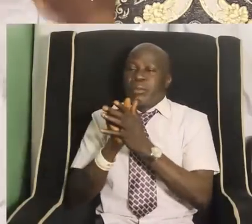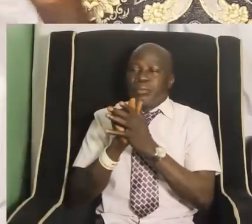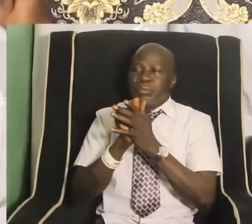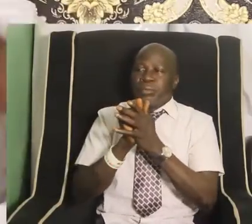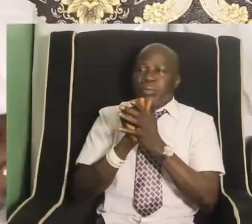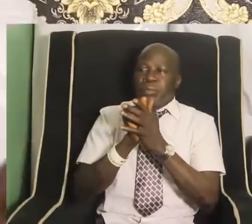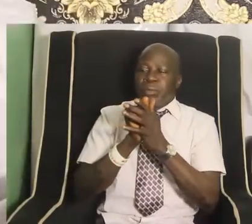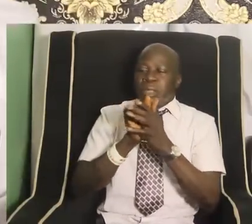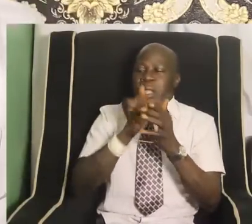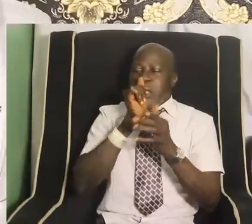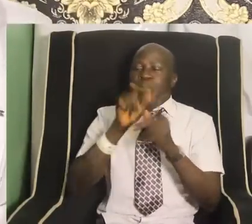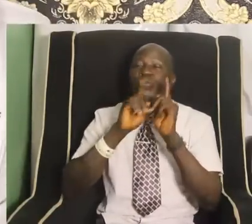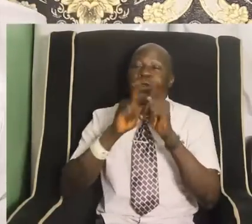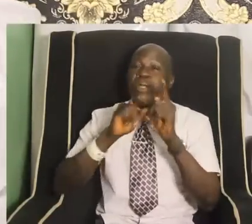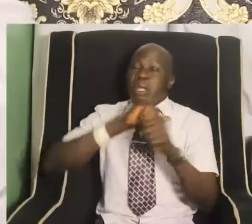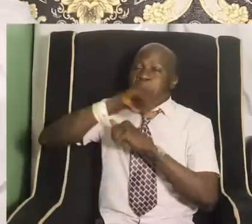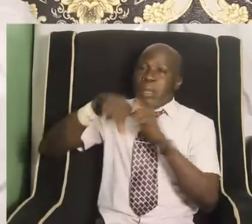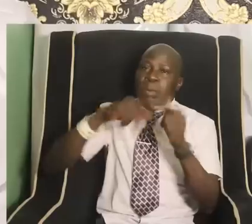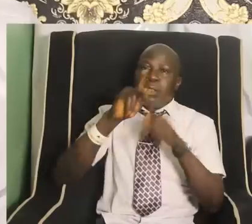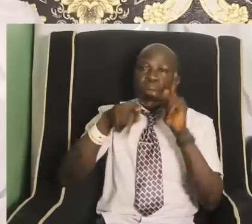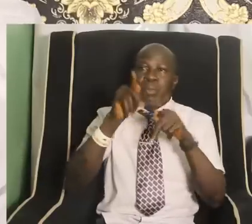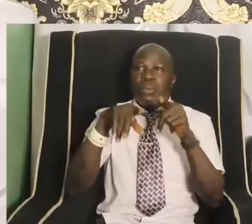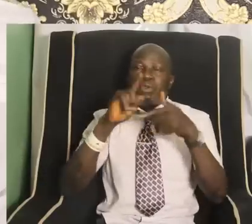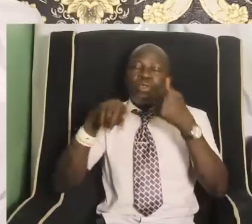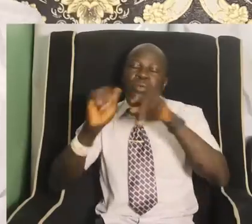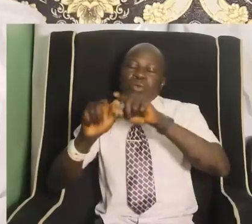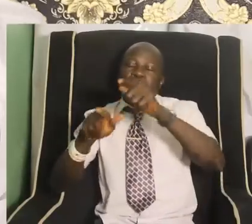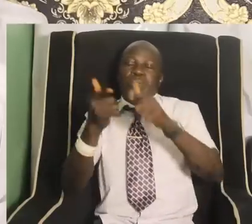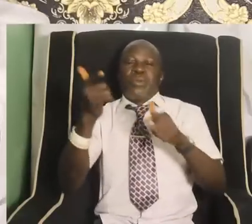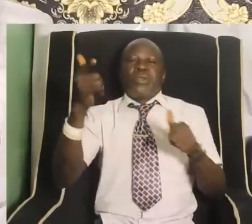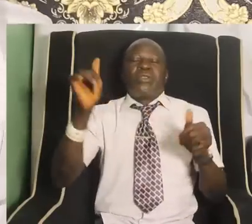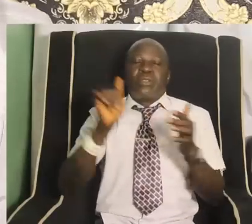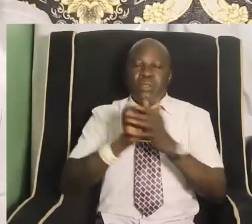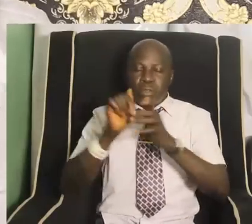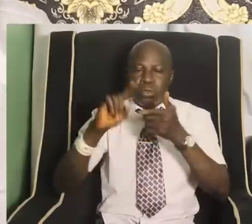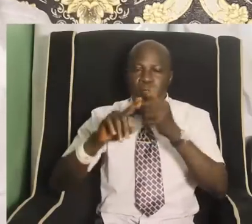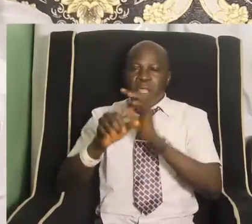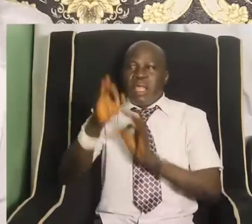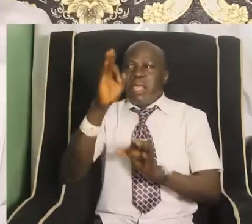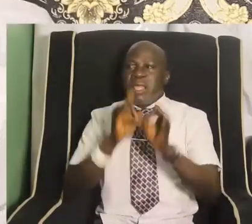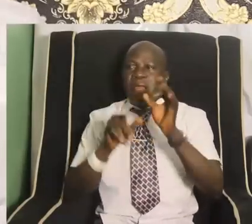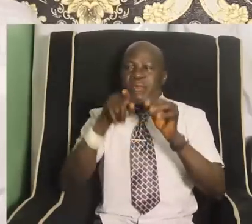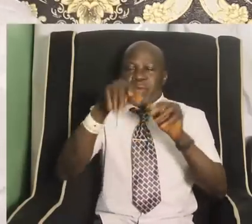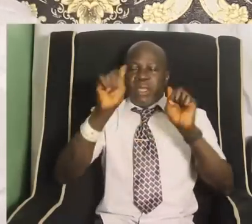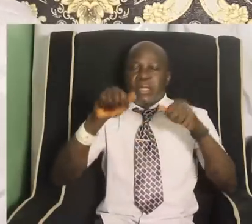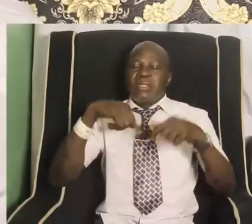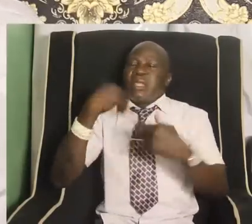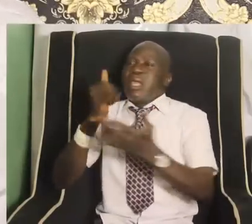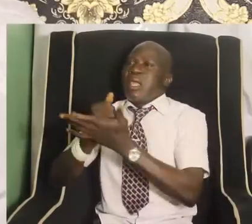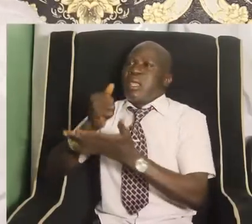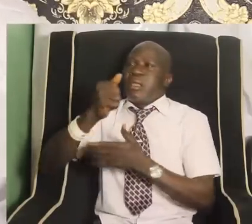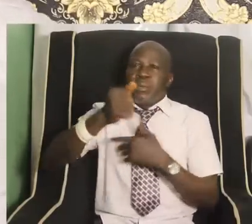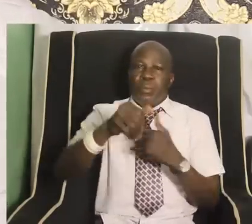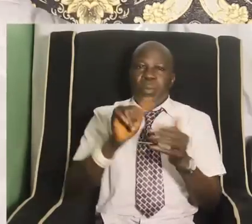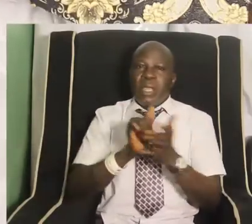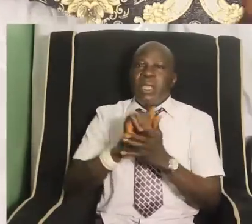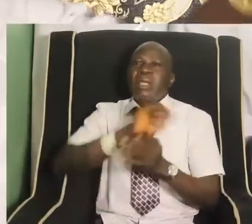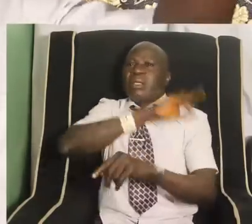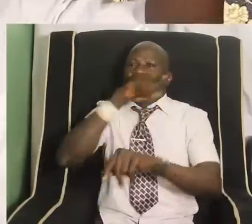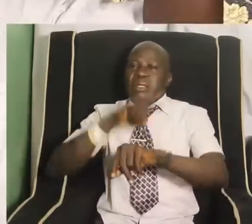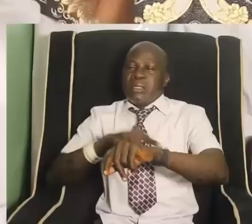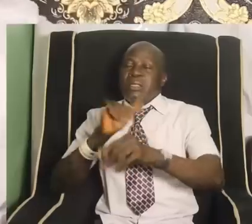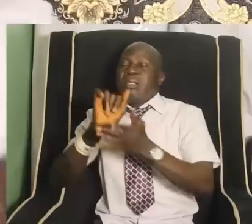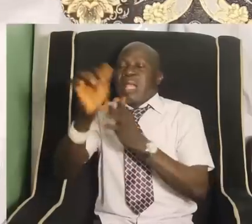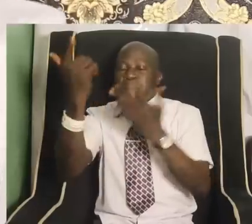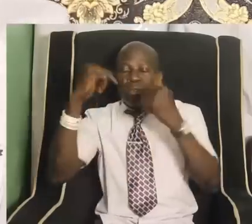fi ogo nla fun. I'm talking about the people that be going great to preach glory. Bo ba wa le sambi o. If you cannot say amen. Akoko igbega